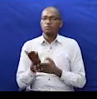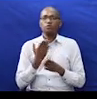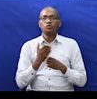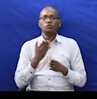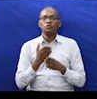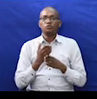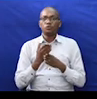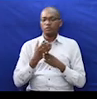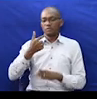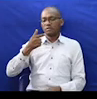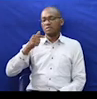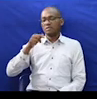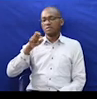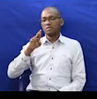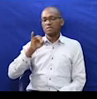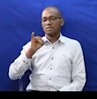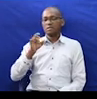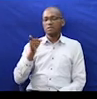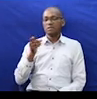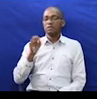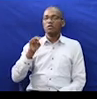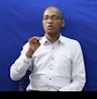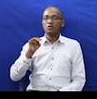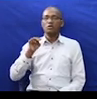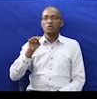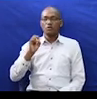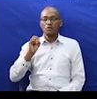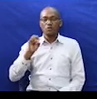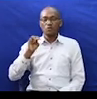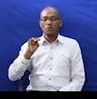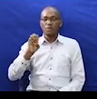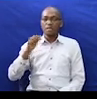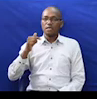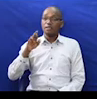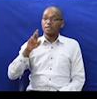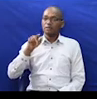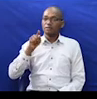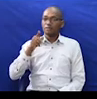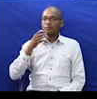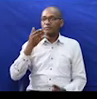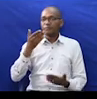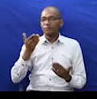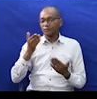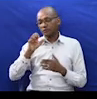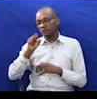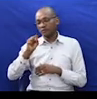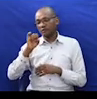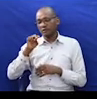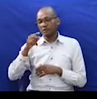trigonometrical ratios to find the value of sine, cosine, and the tangent.